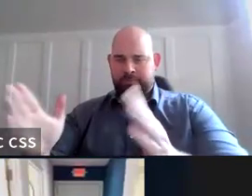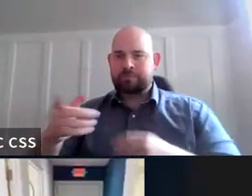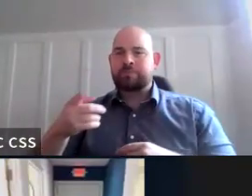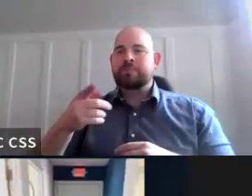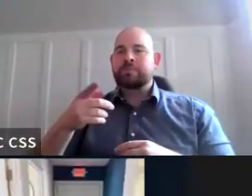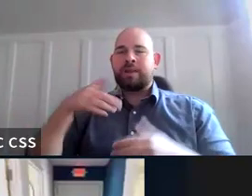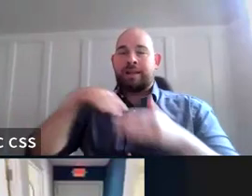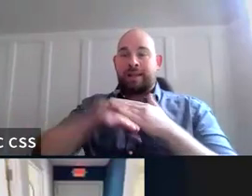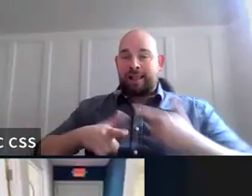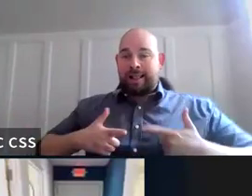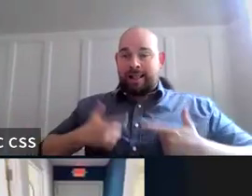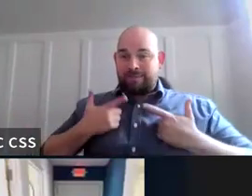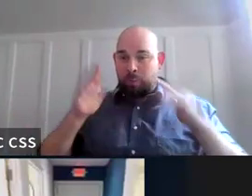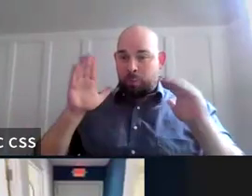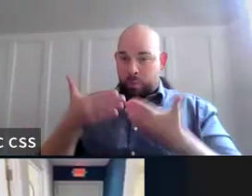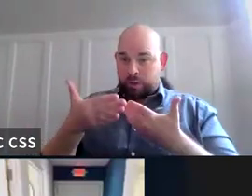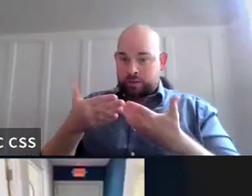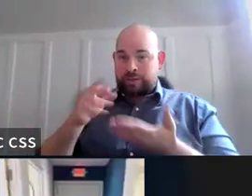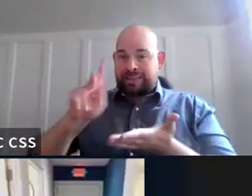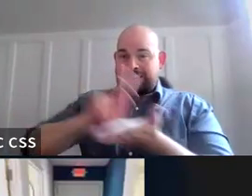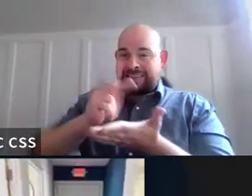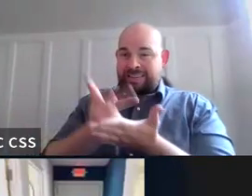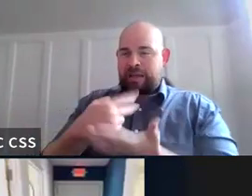So this area was designed in the hallway.